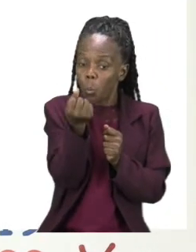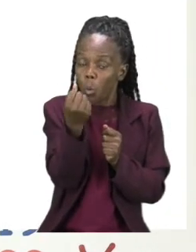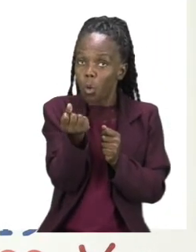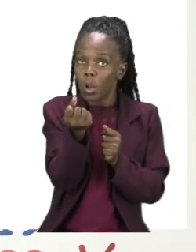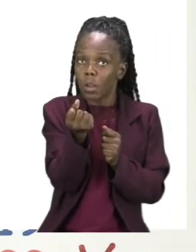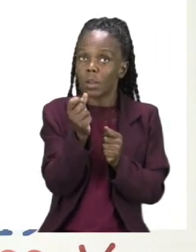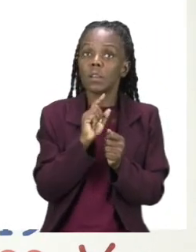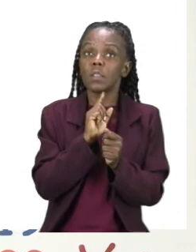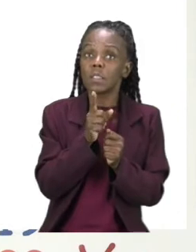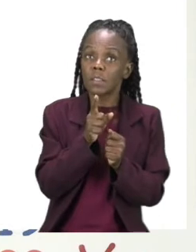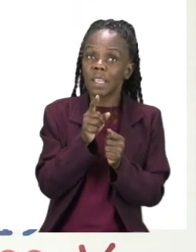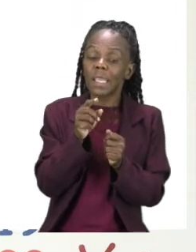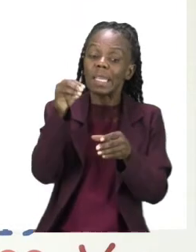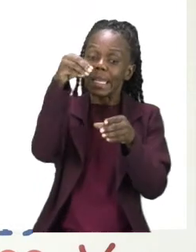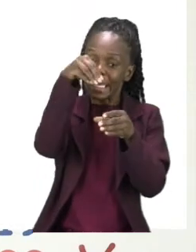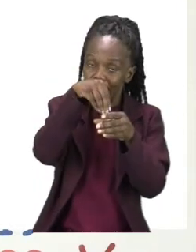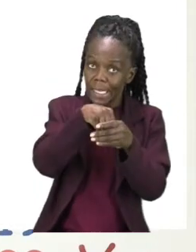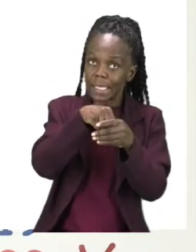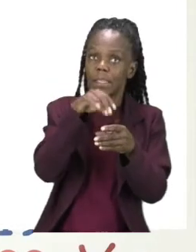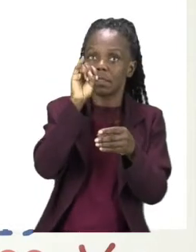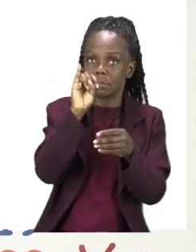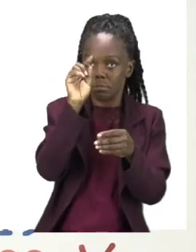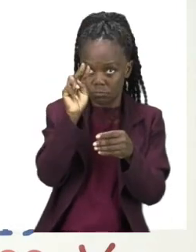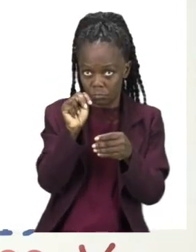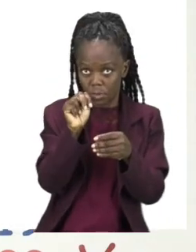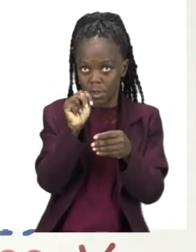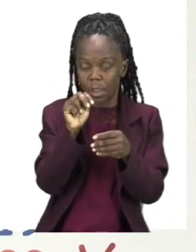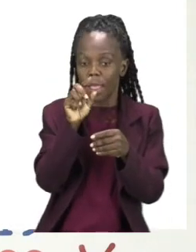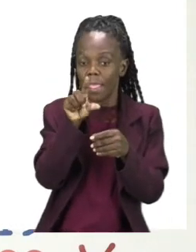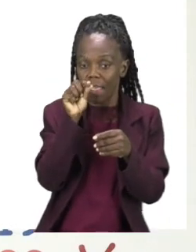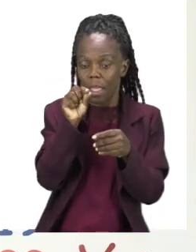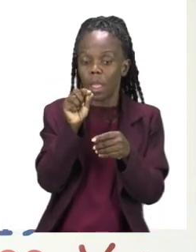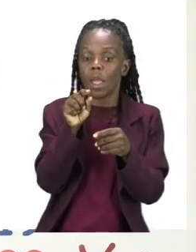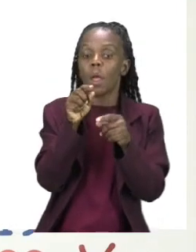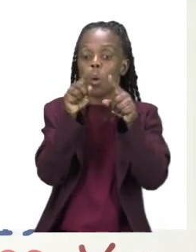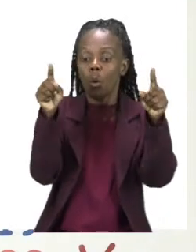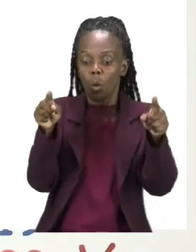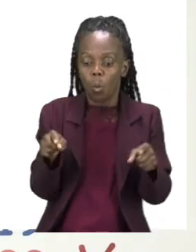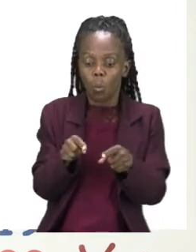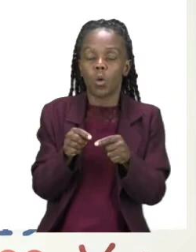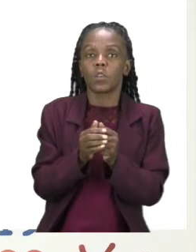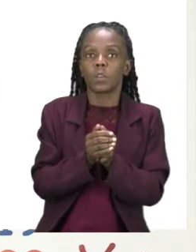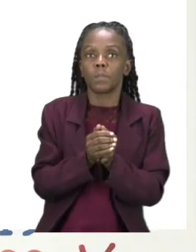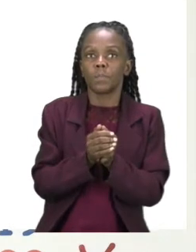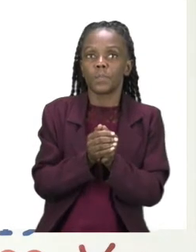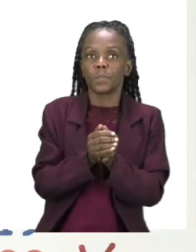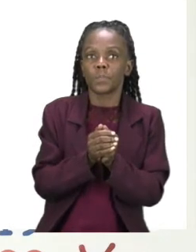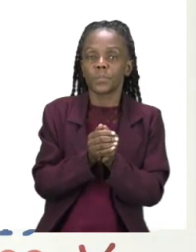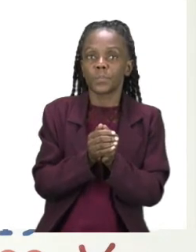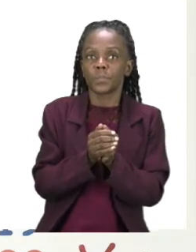is in the box, I know that I have to put our